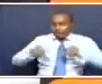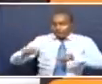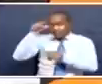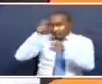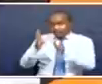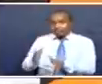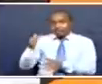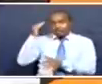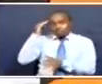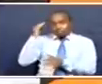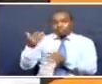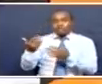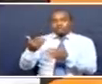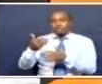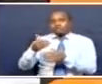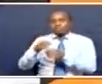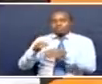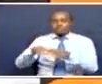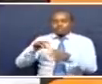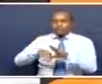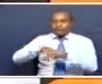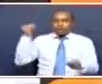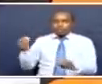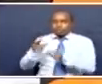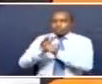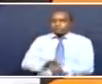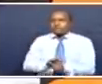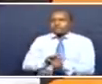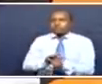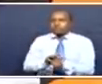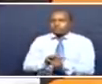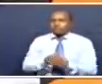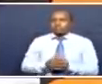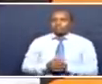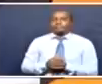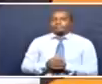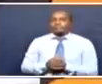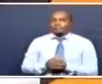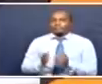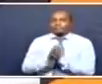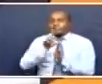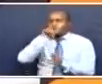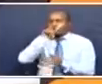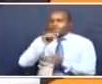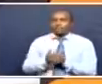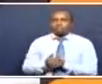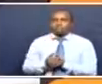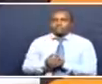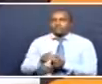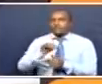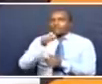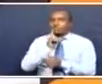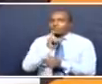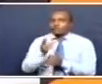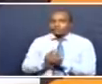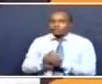of victimization of the worker. This is dictatorship fully. And on Twitter, Lukemba Gashoki says,